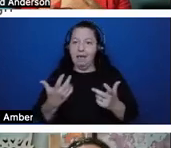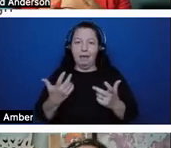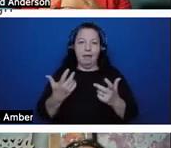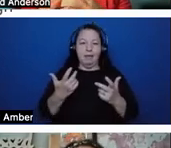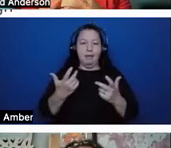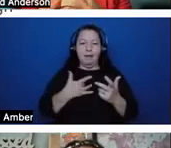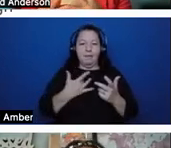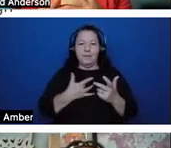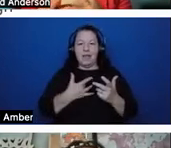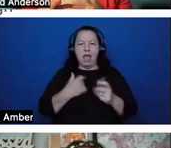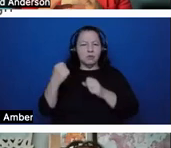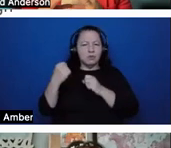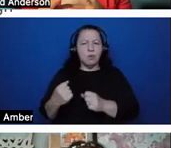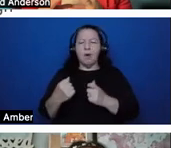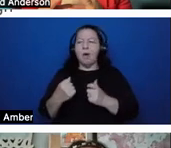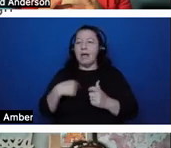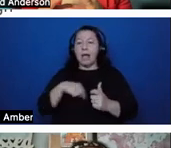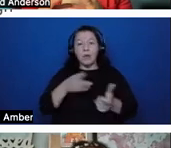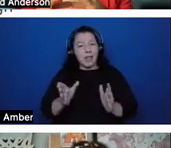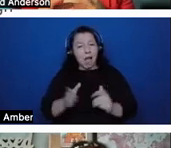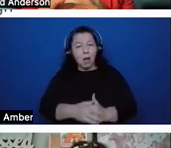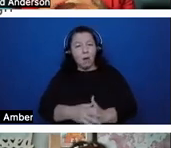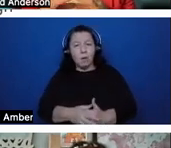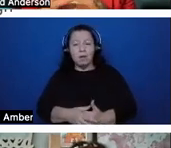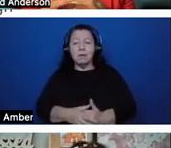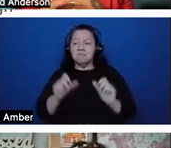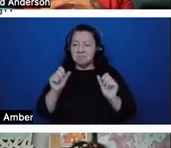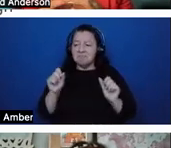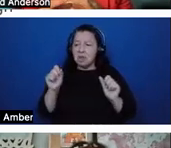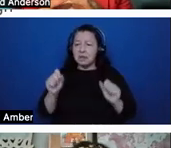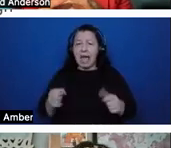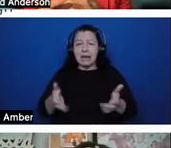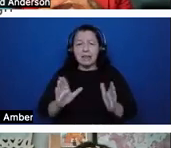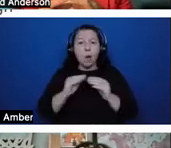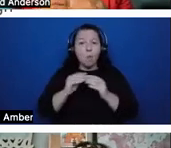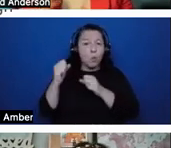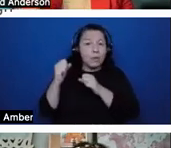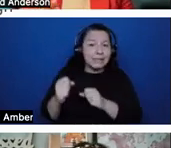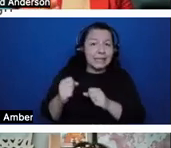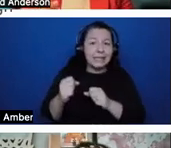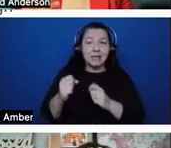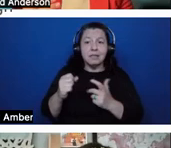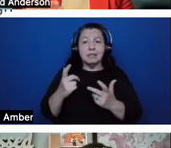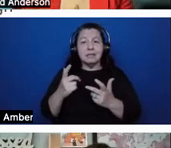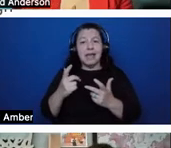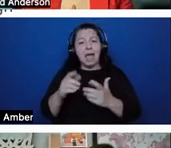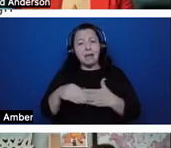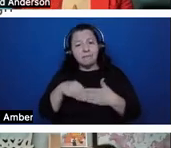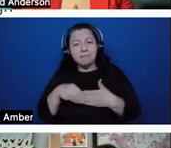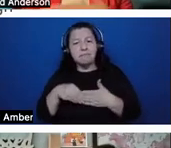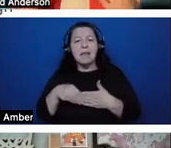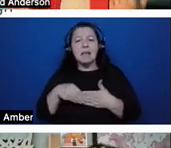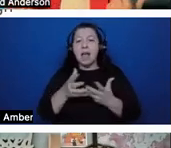we allow it to be, and can forge resilience as much as we invest ourselves in it. And so